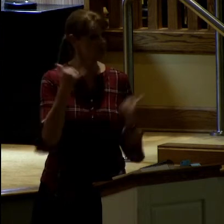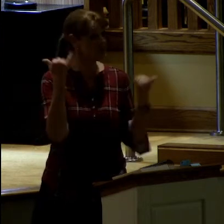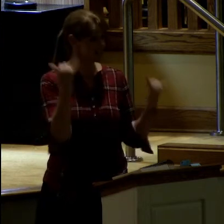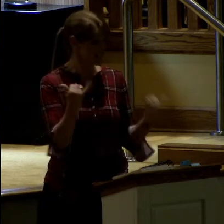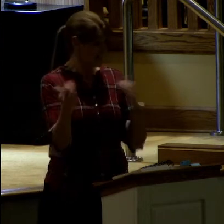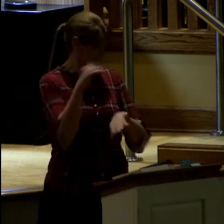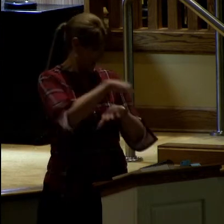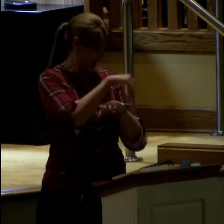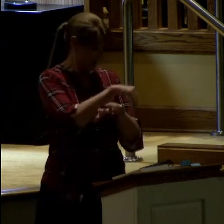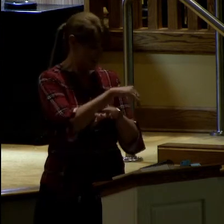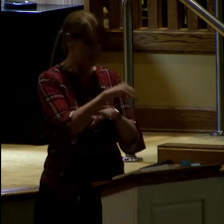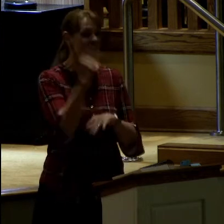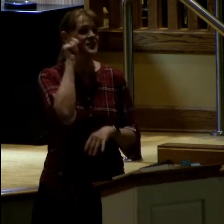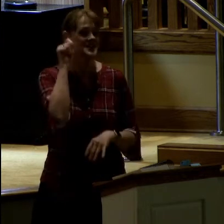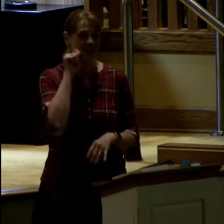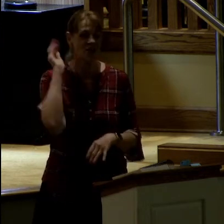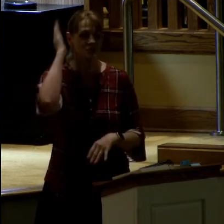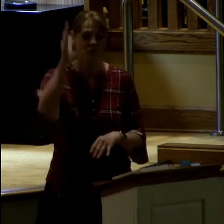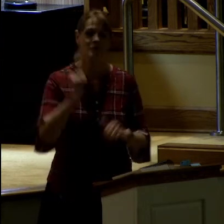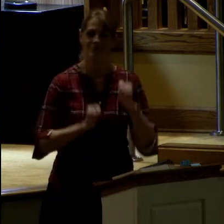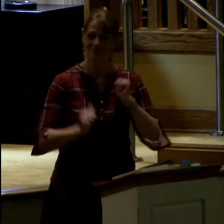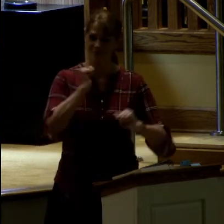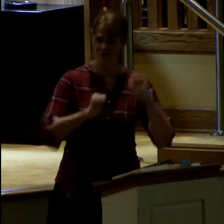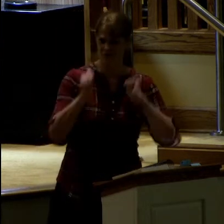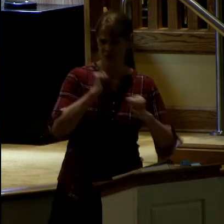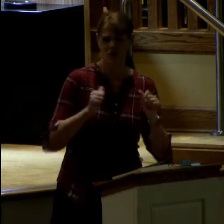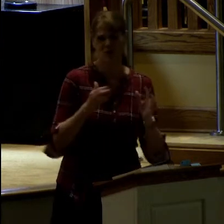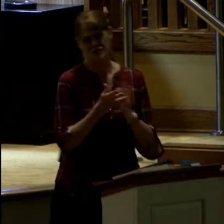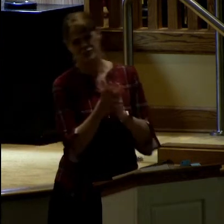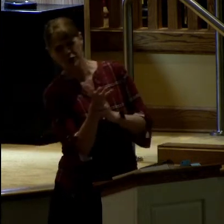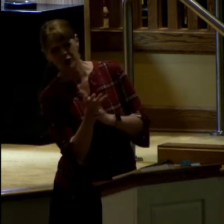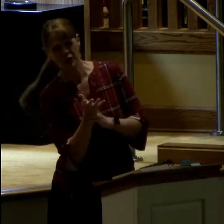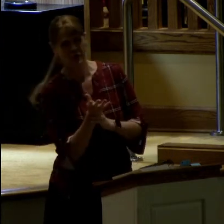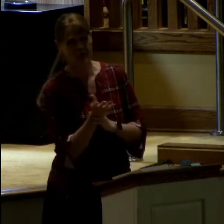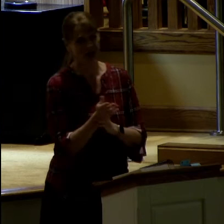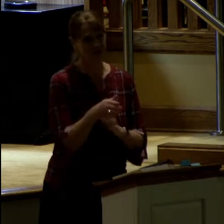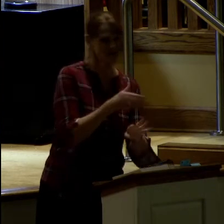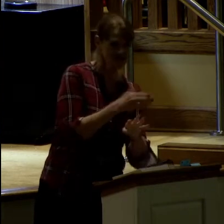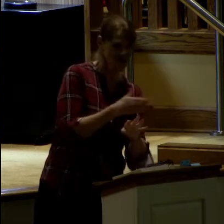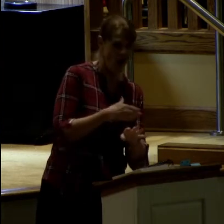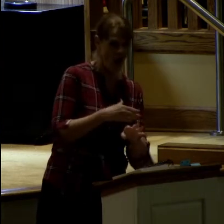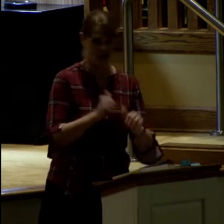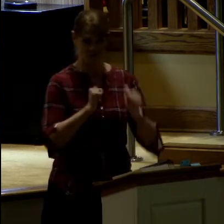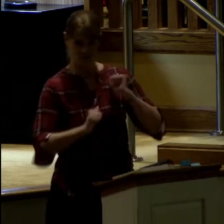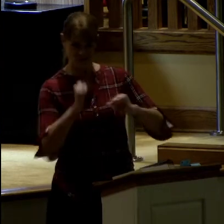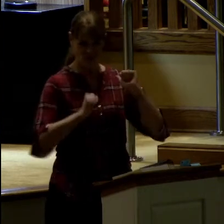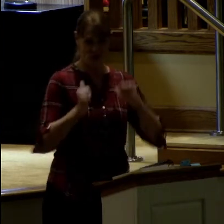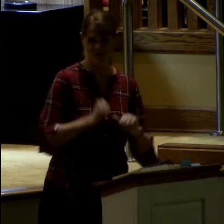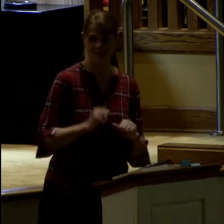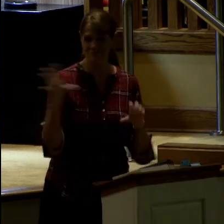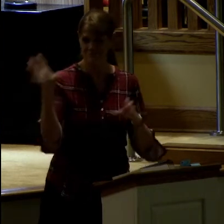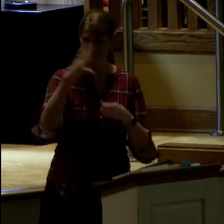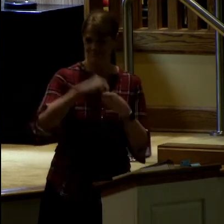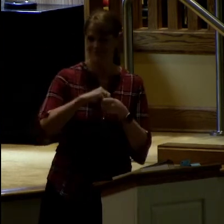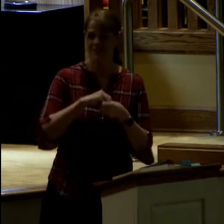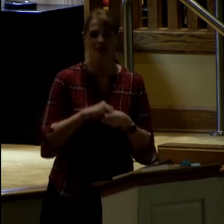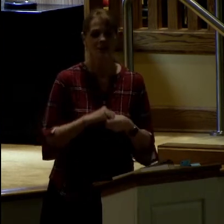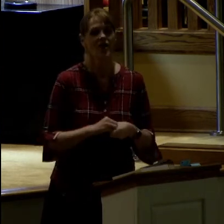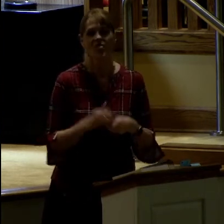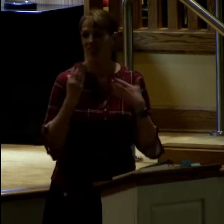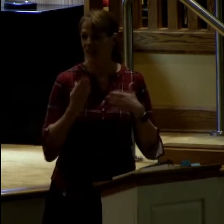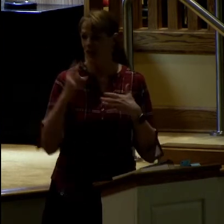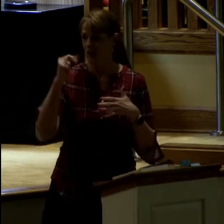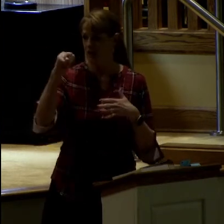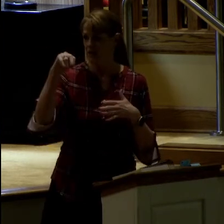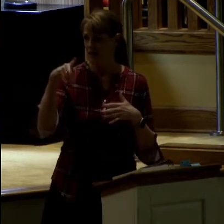presenting the program through song and verse and stanza and performance. So big thank you to Miss Nikki and Miss Lydia, who spent a lot of time